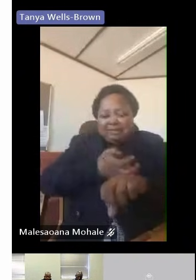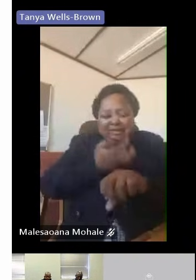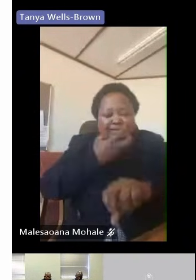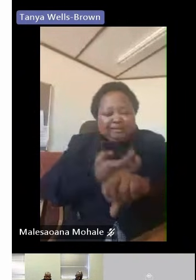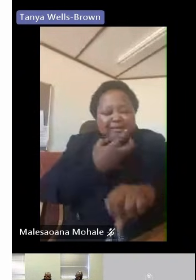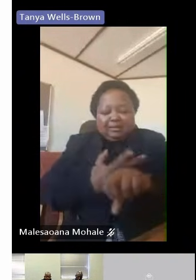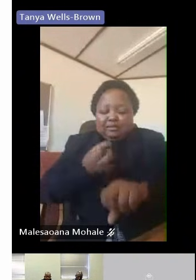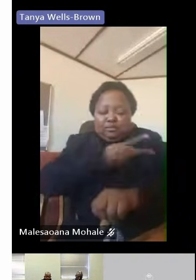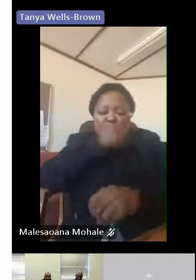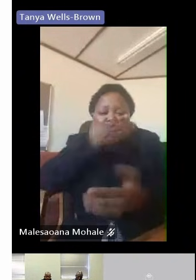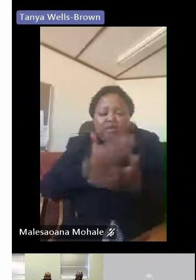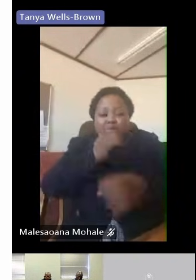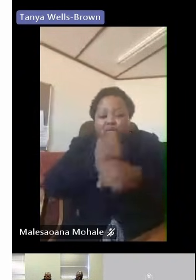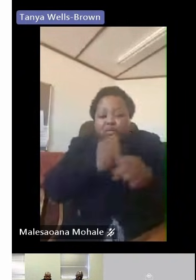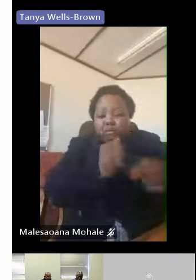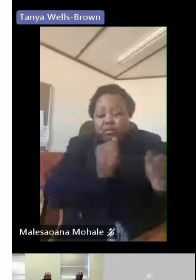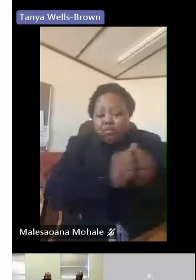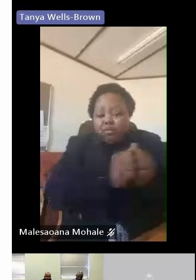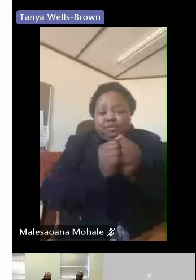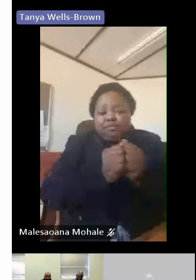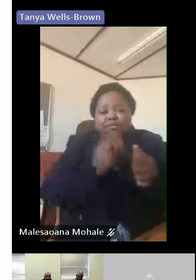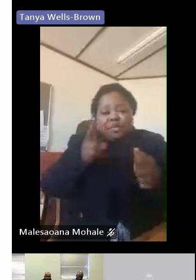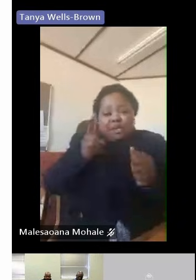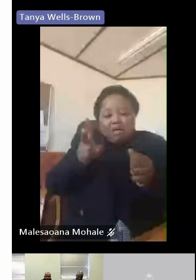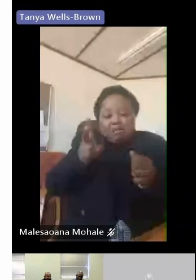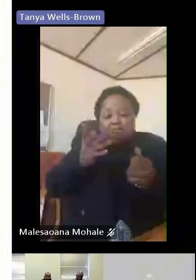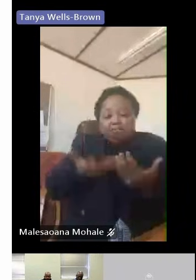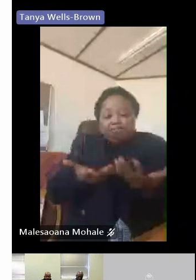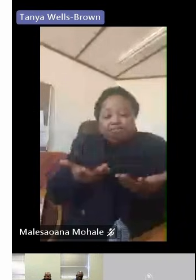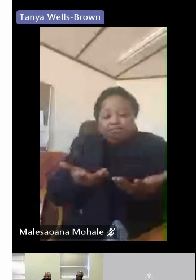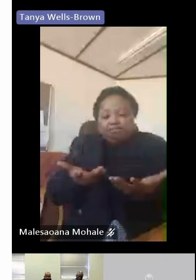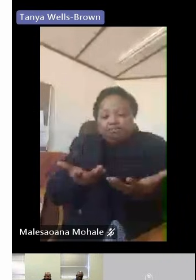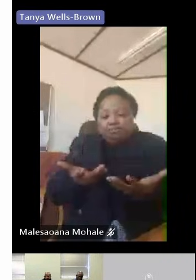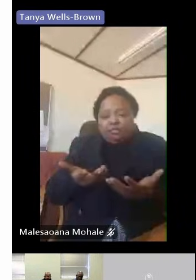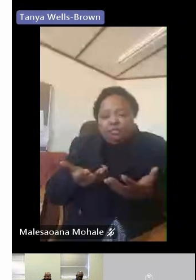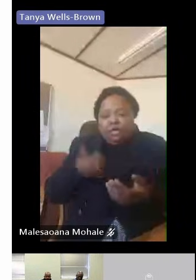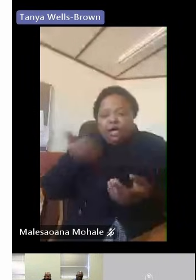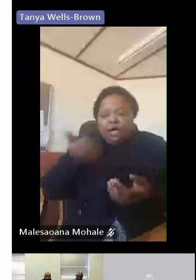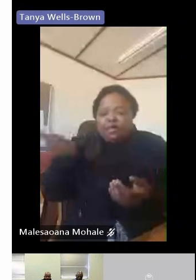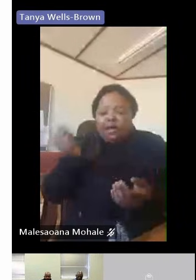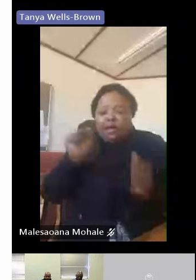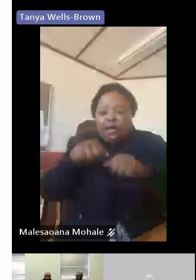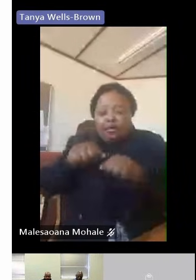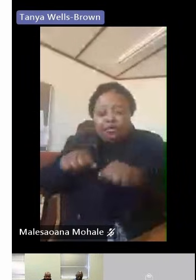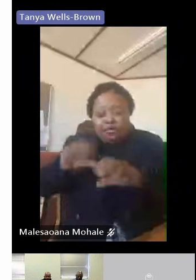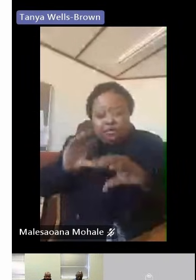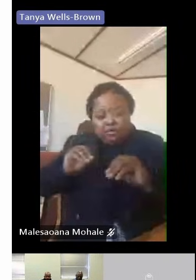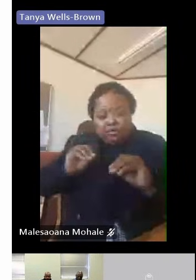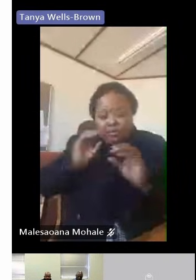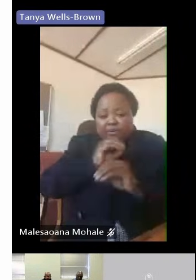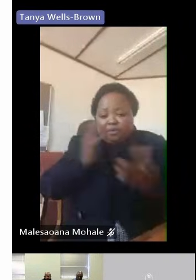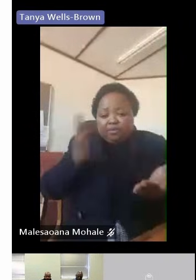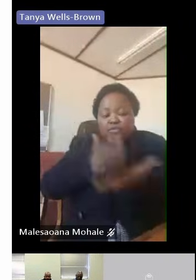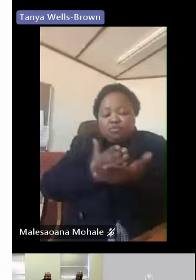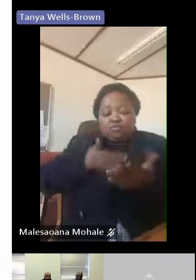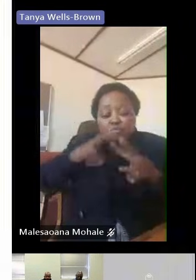And then there's actually no allowance for case time. So one of the things that I have found in my research is